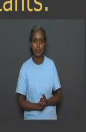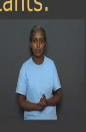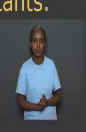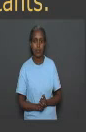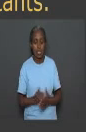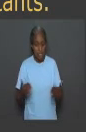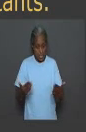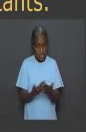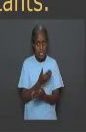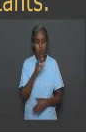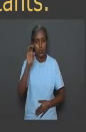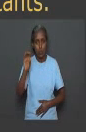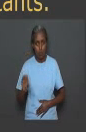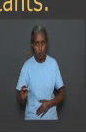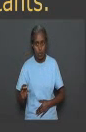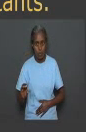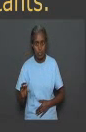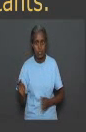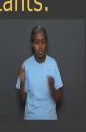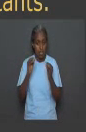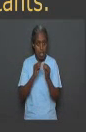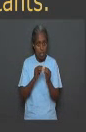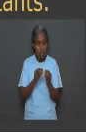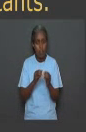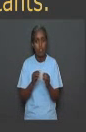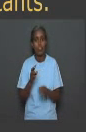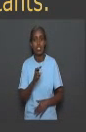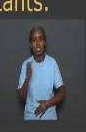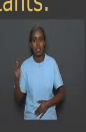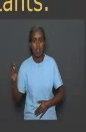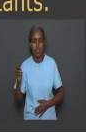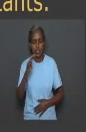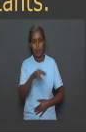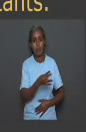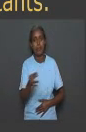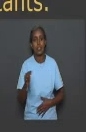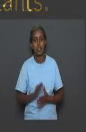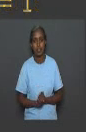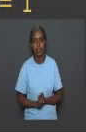The new column is at the far right of the matrix.